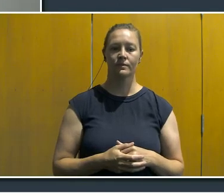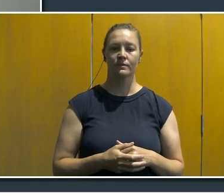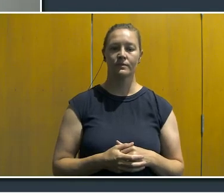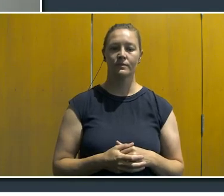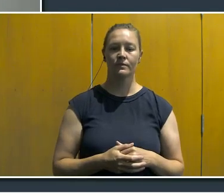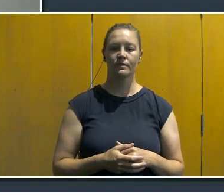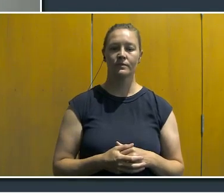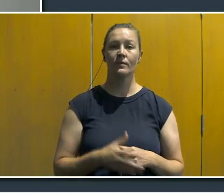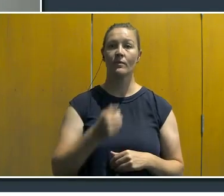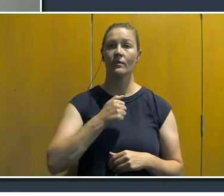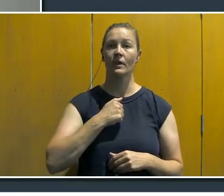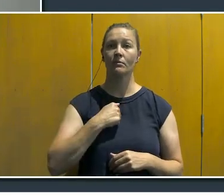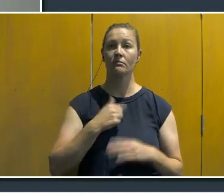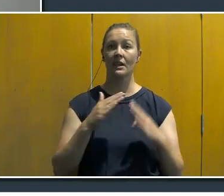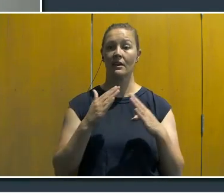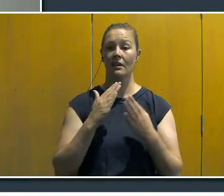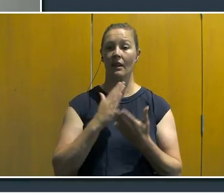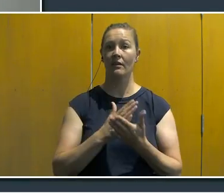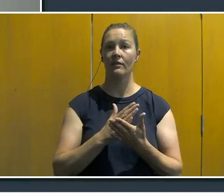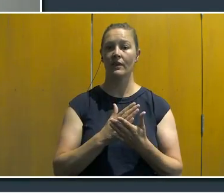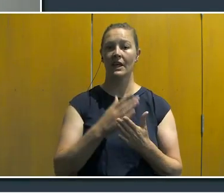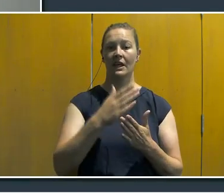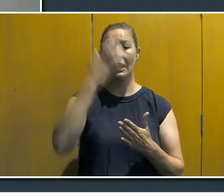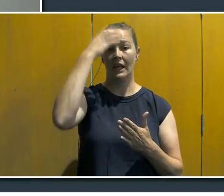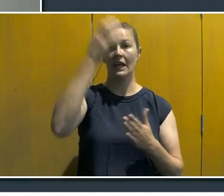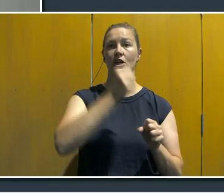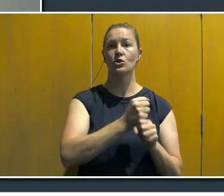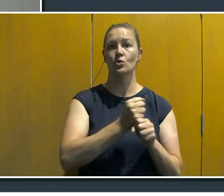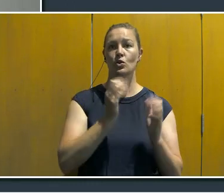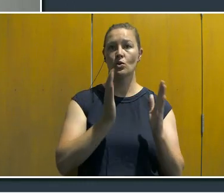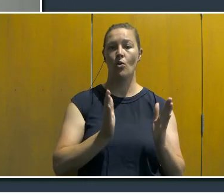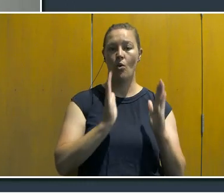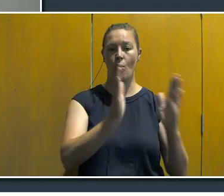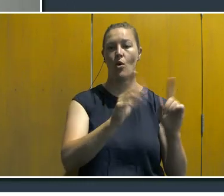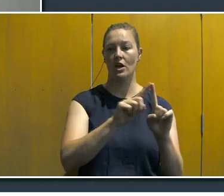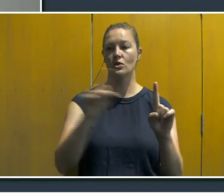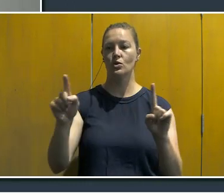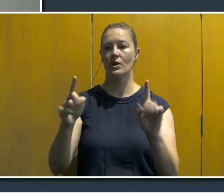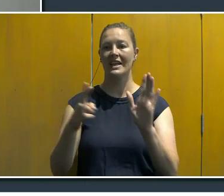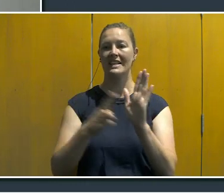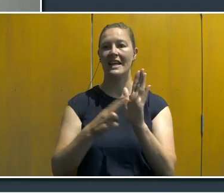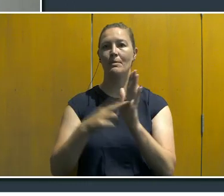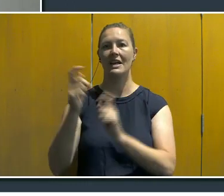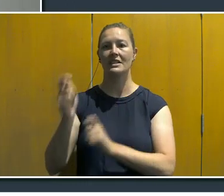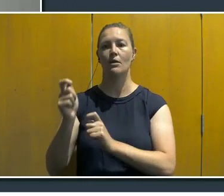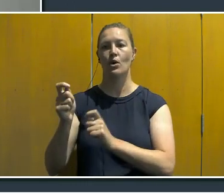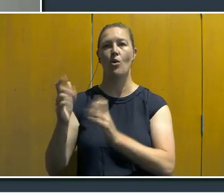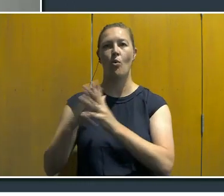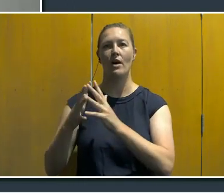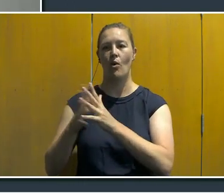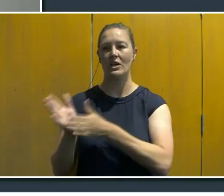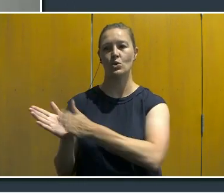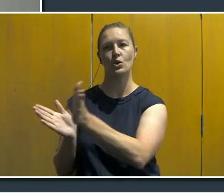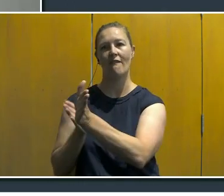Well, I live on that portion of the road from King George Hall to the Taupo Napier Waira turn-off,